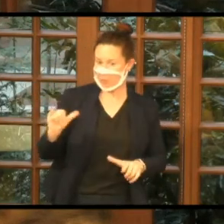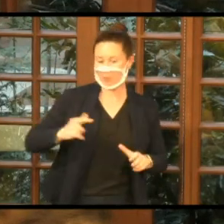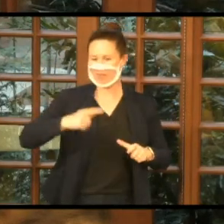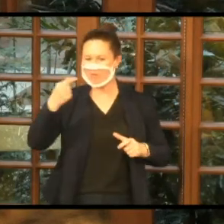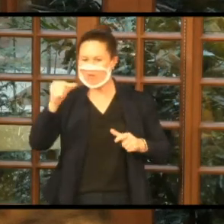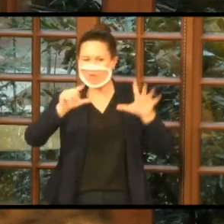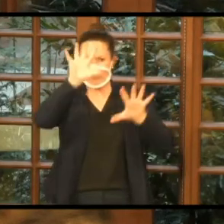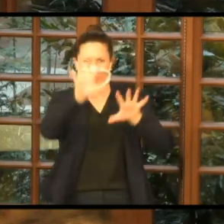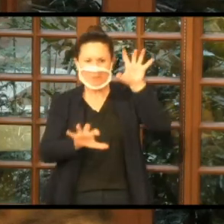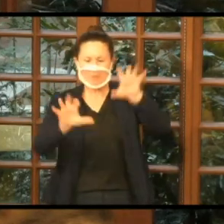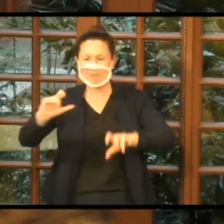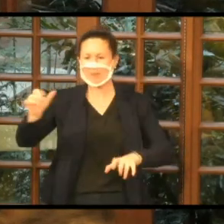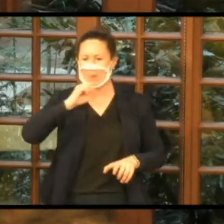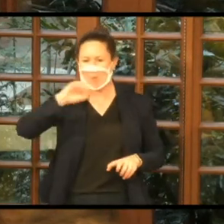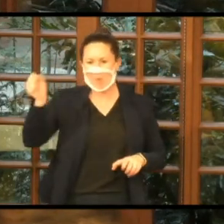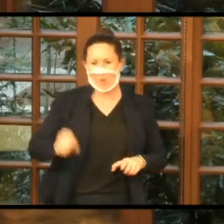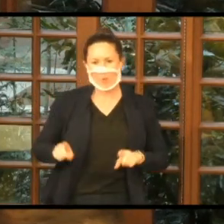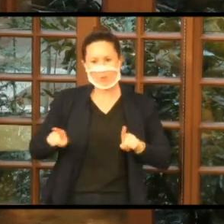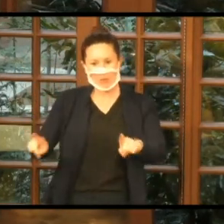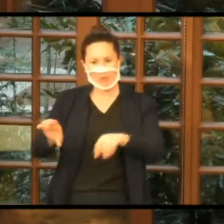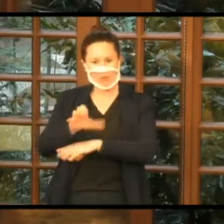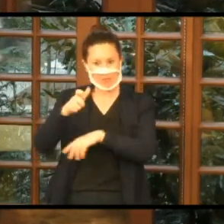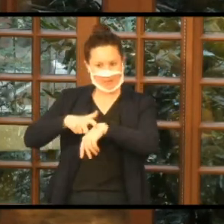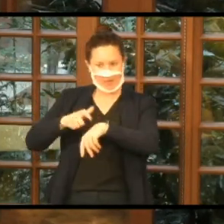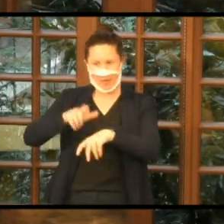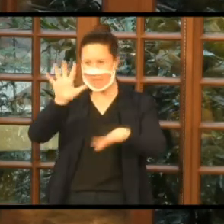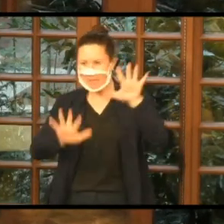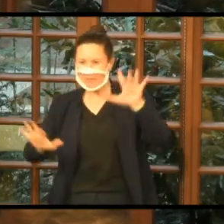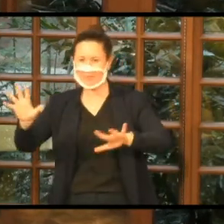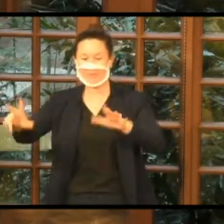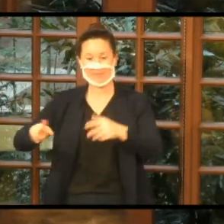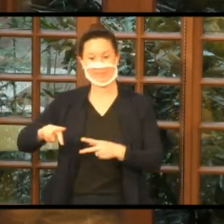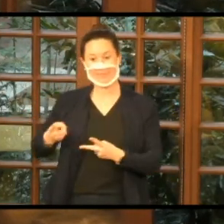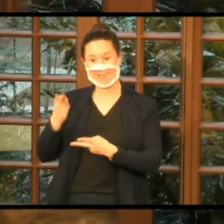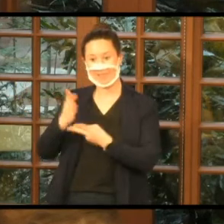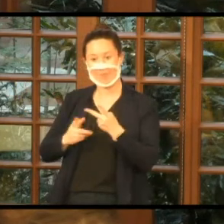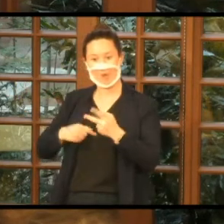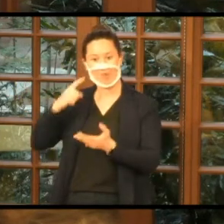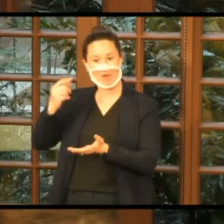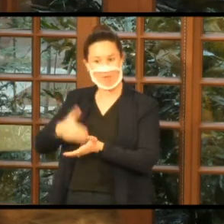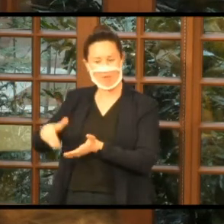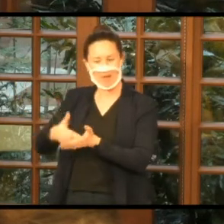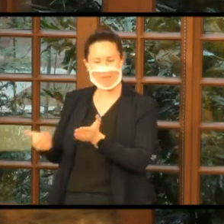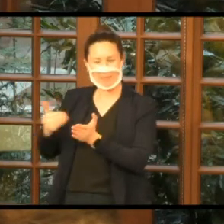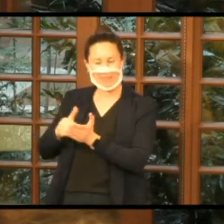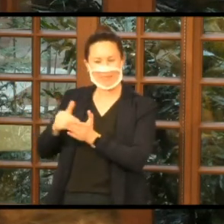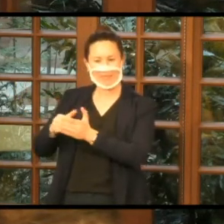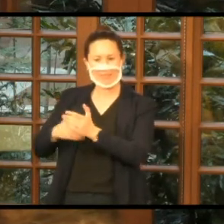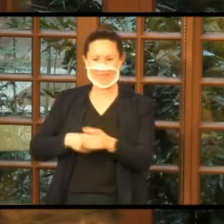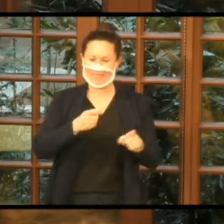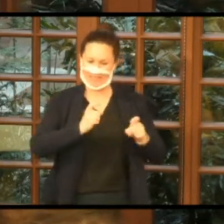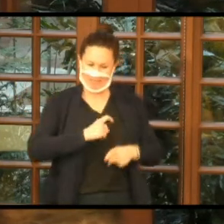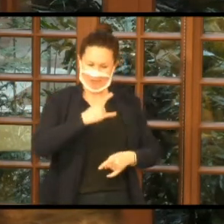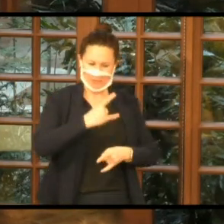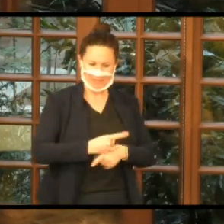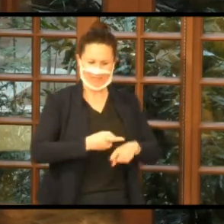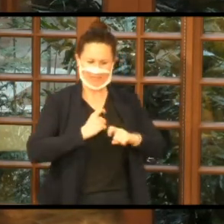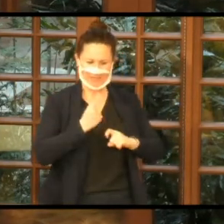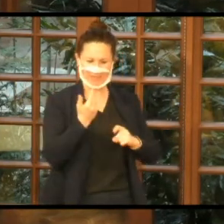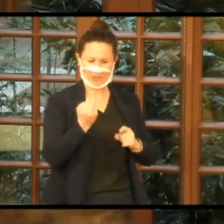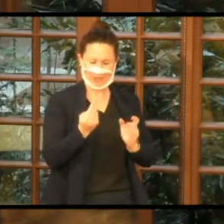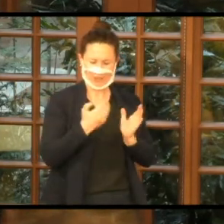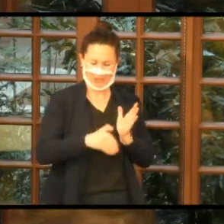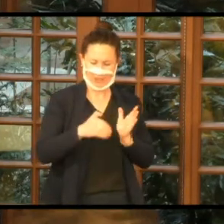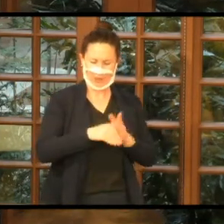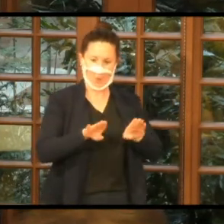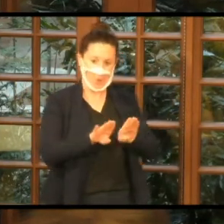like ancient lords at Yuletide. The real second half of the rhyme keeps echoing in my mind. Give us whiskey, give us gin, open